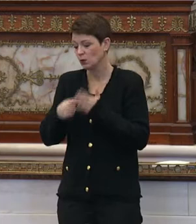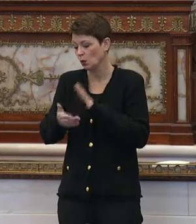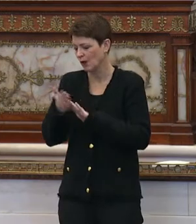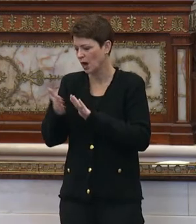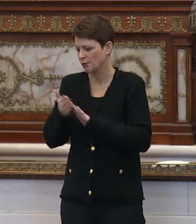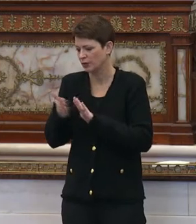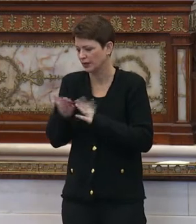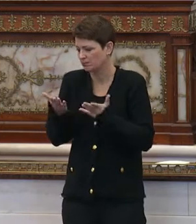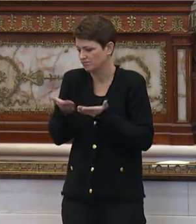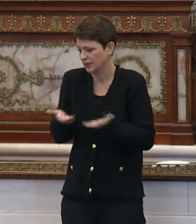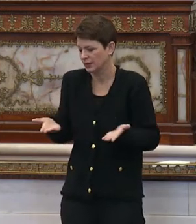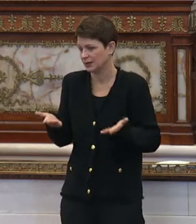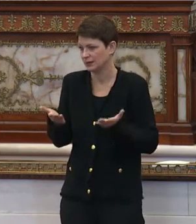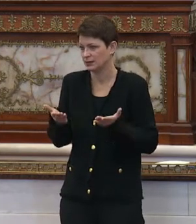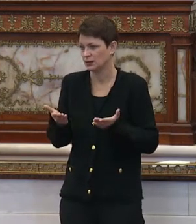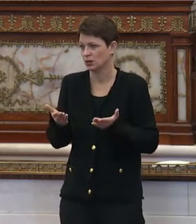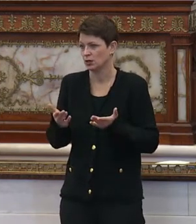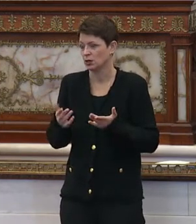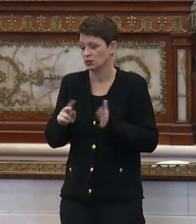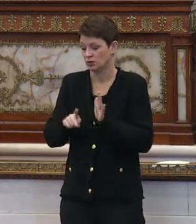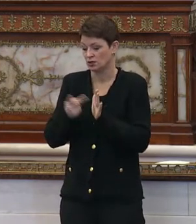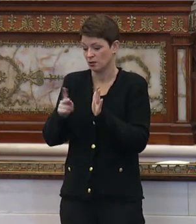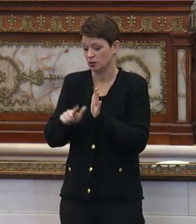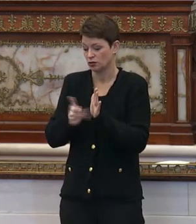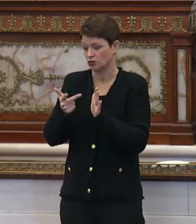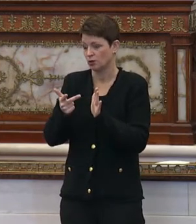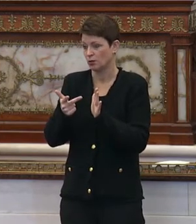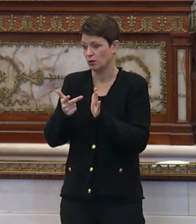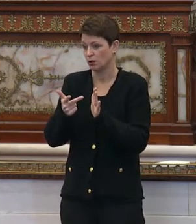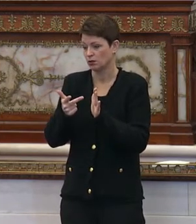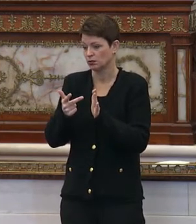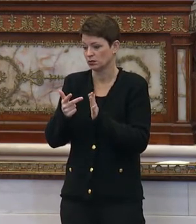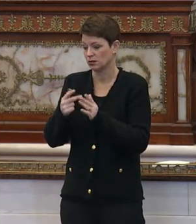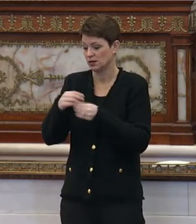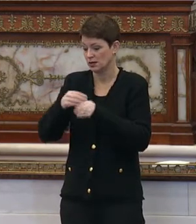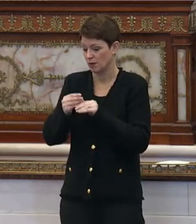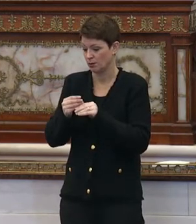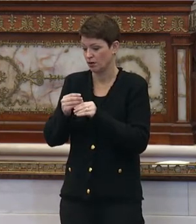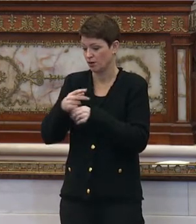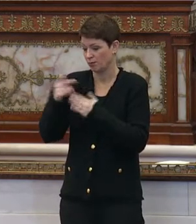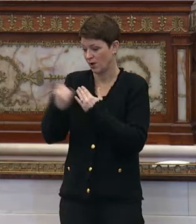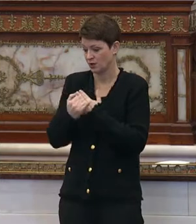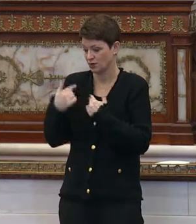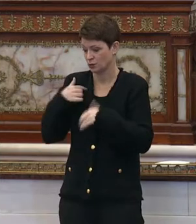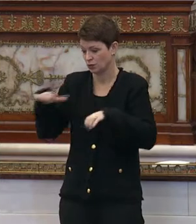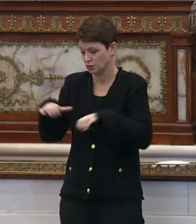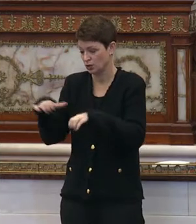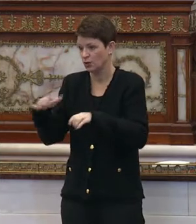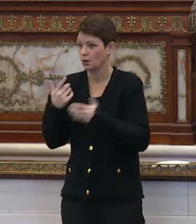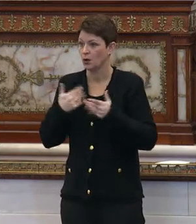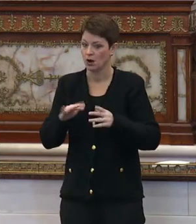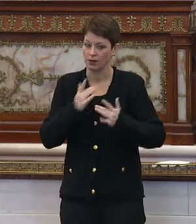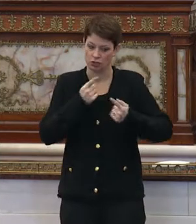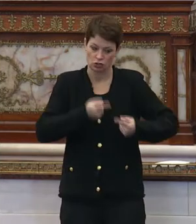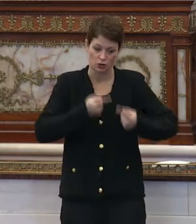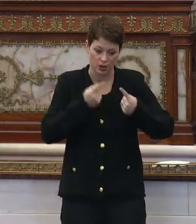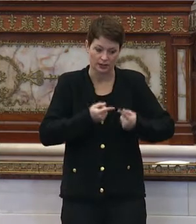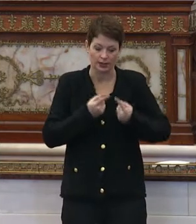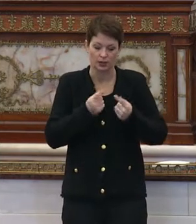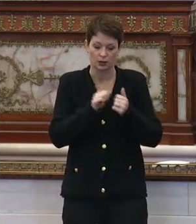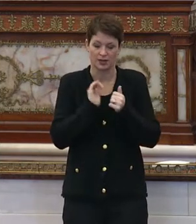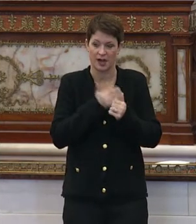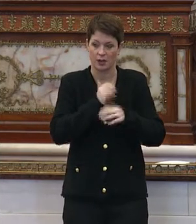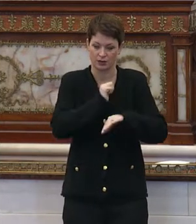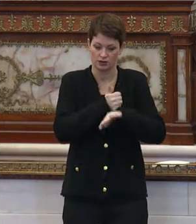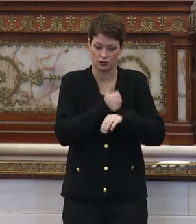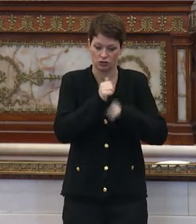things, because to double or triple the volume of capital projects we're doing, obviously when we're already struggling to do it with our